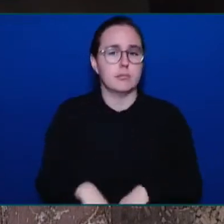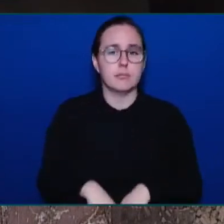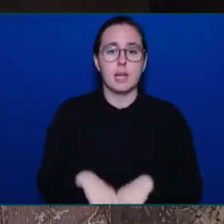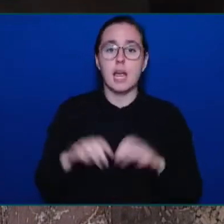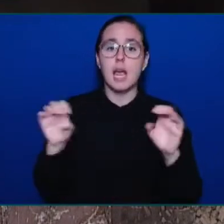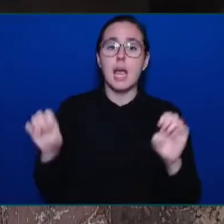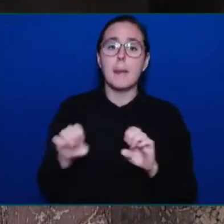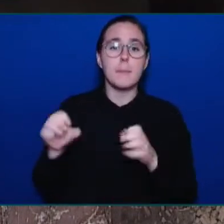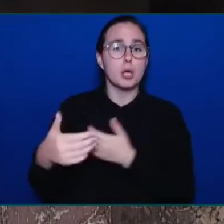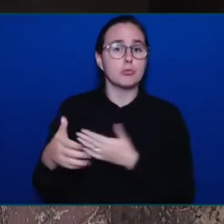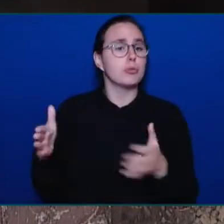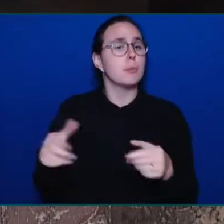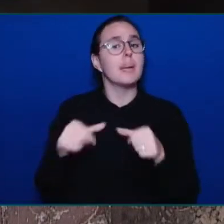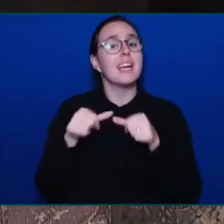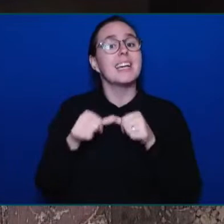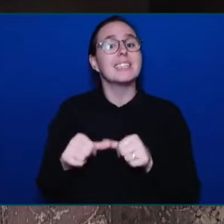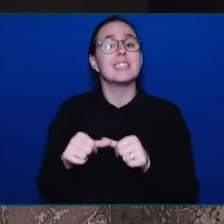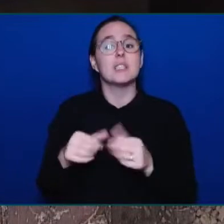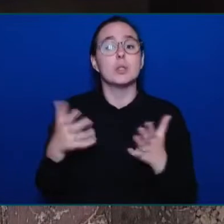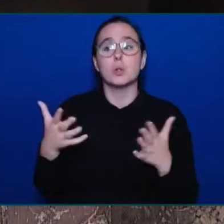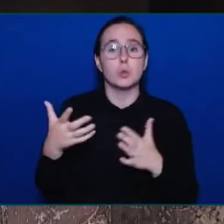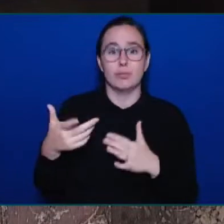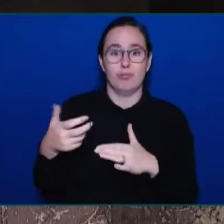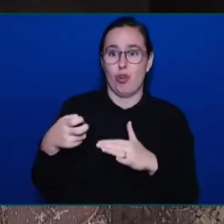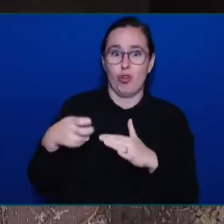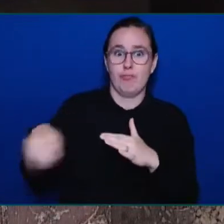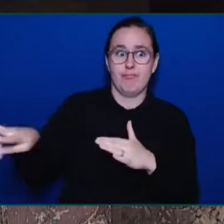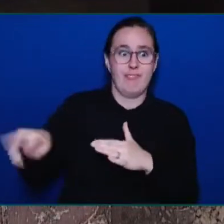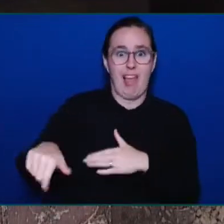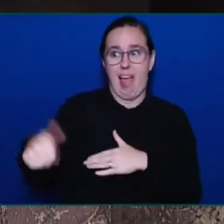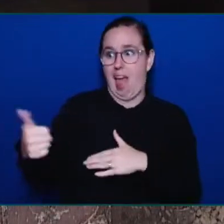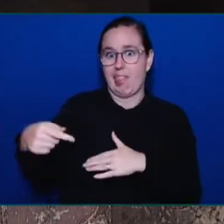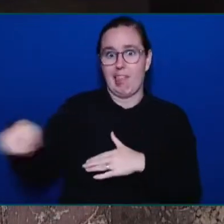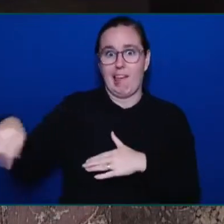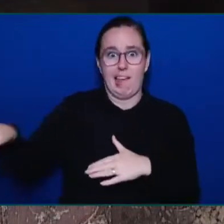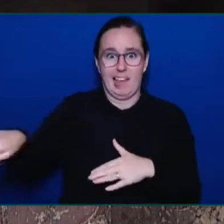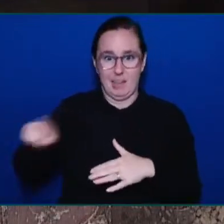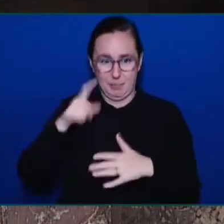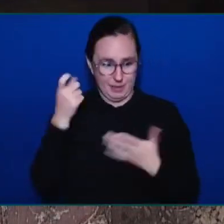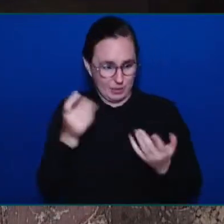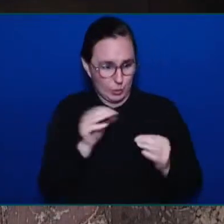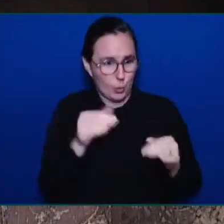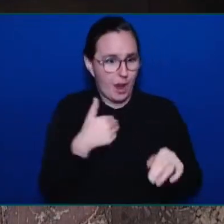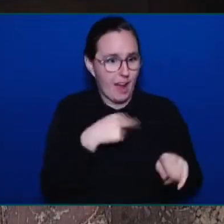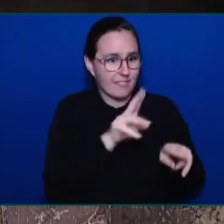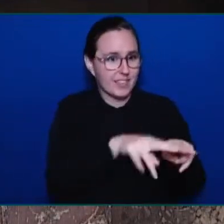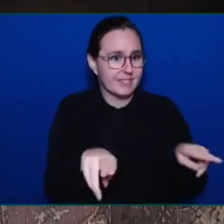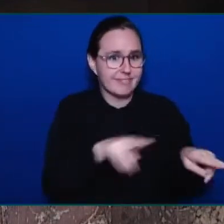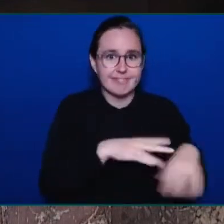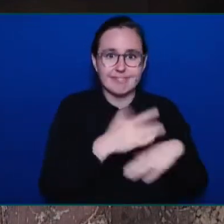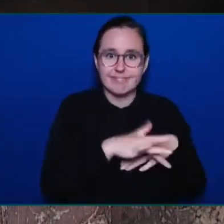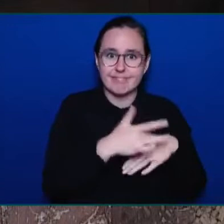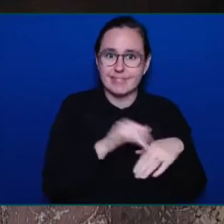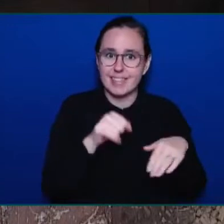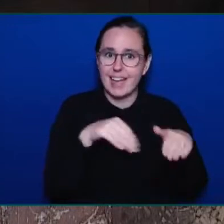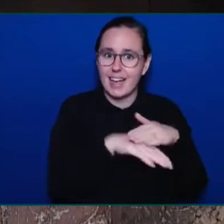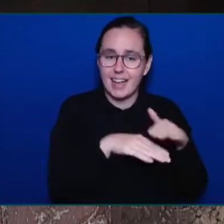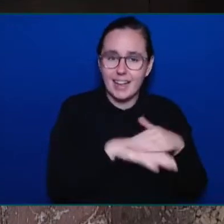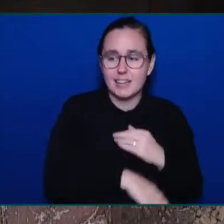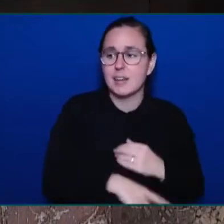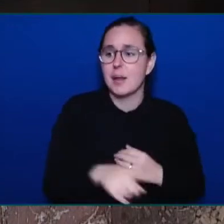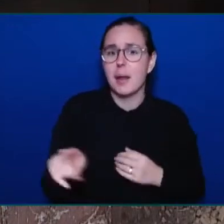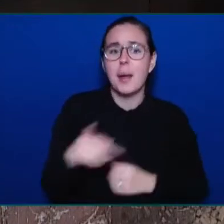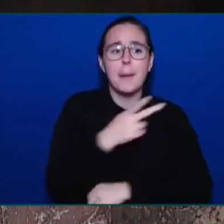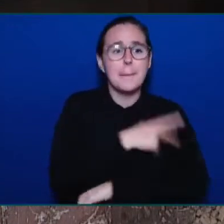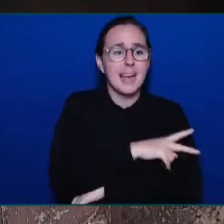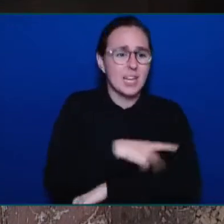extremely frustrated, and most importantly, patients are suffering. When will this minister stop playing politics and hire